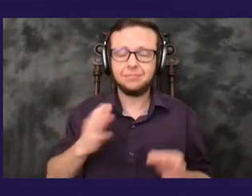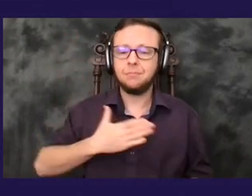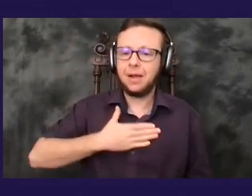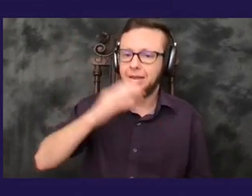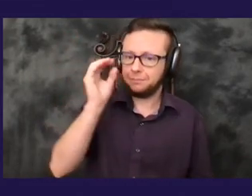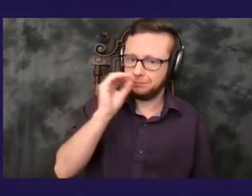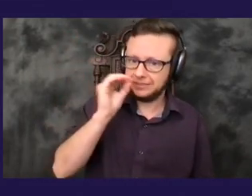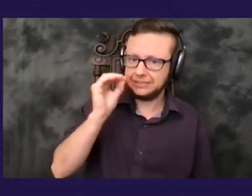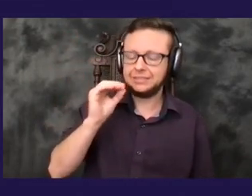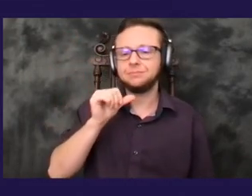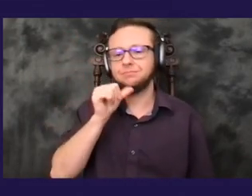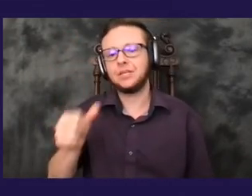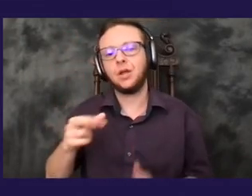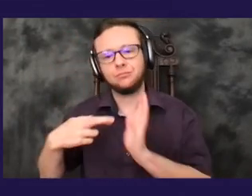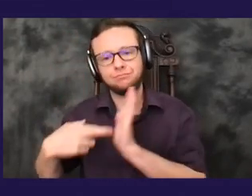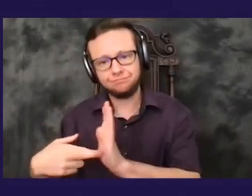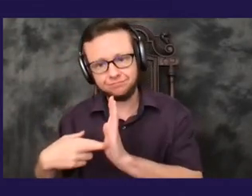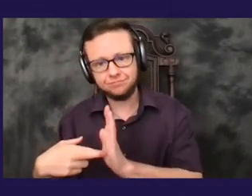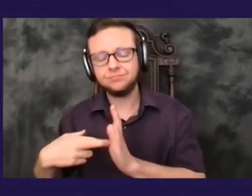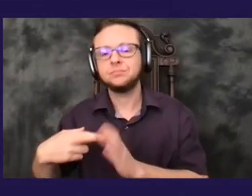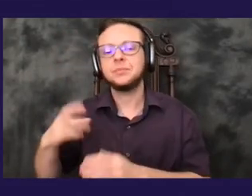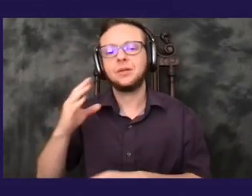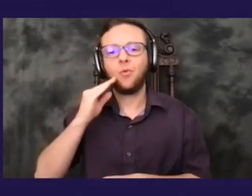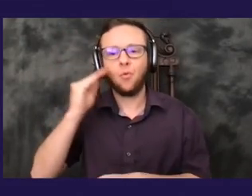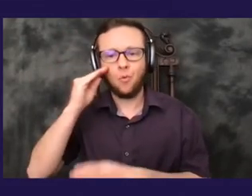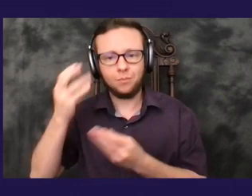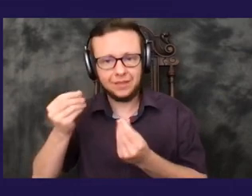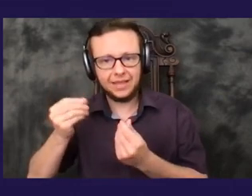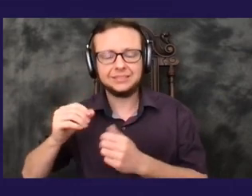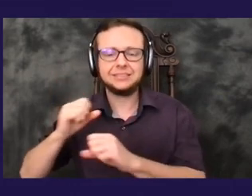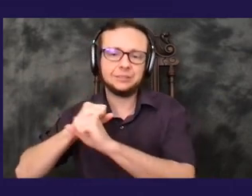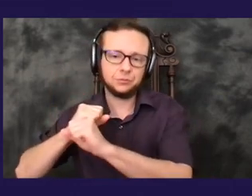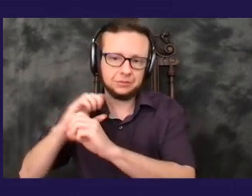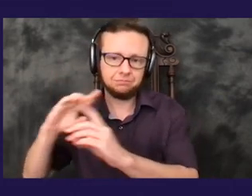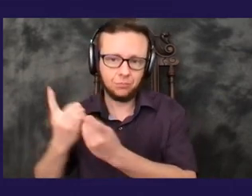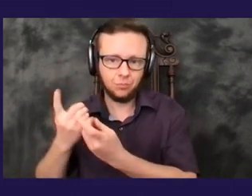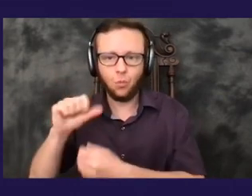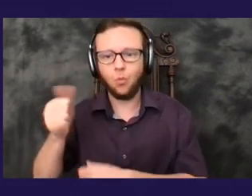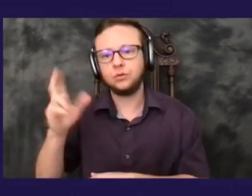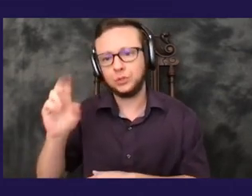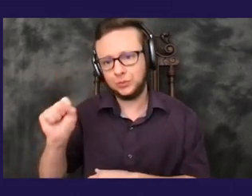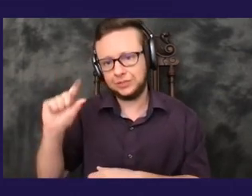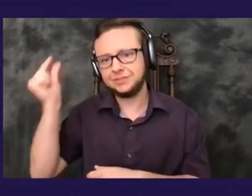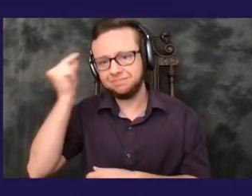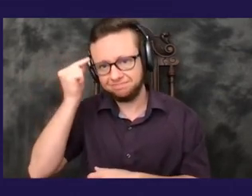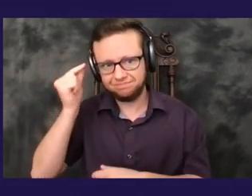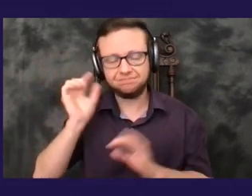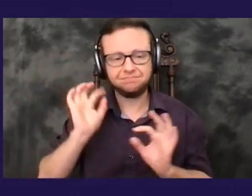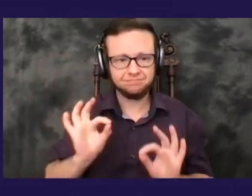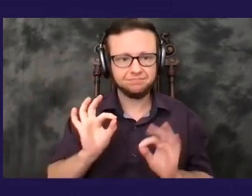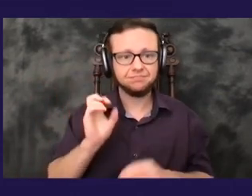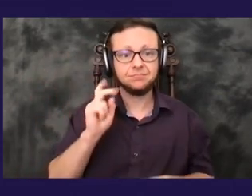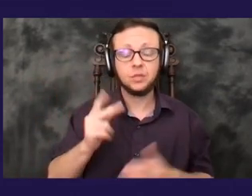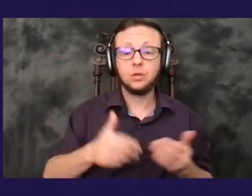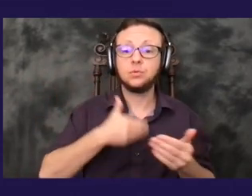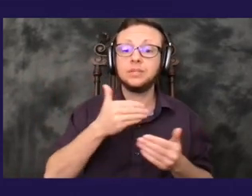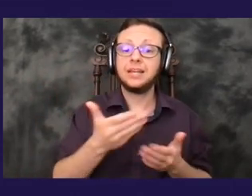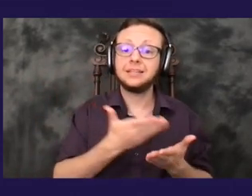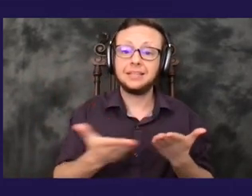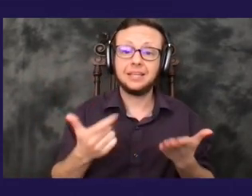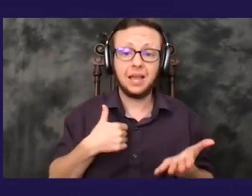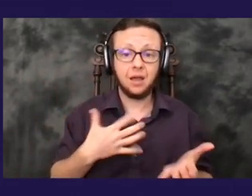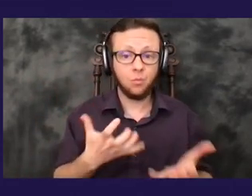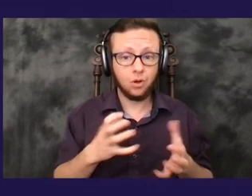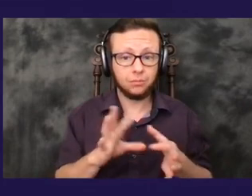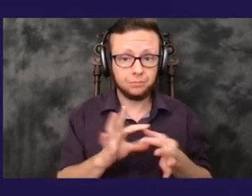representative of the Department of Homeland Security or the U.S. federal government. The next thing I want to mention is that